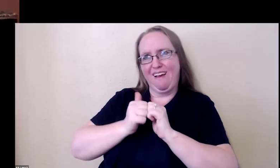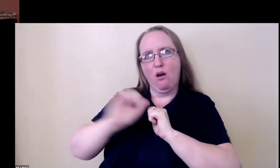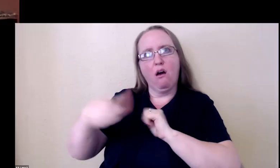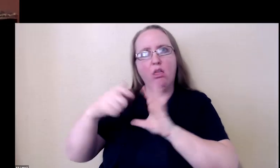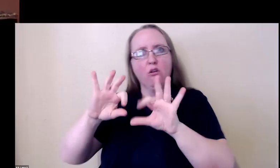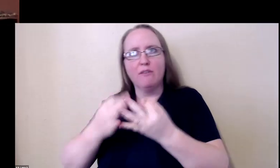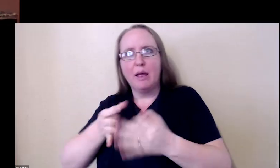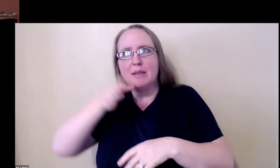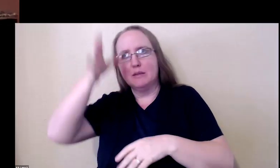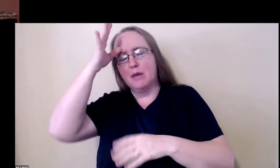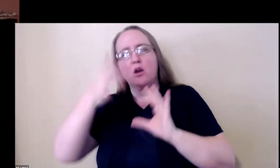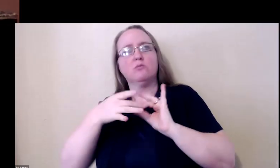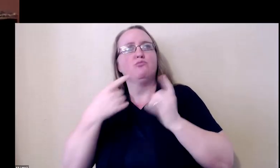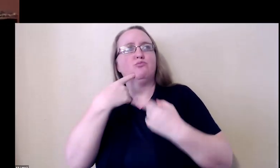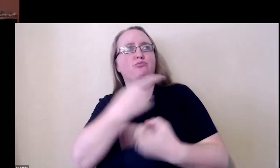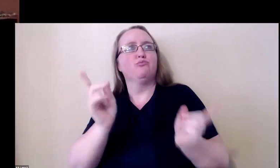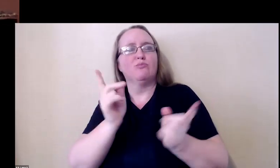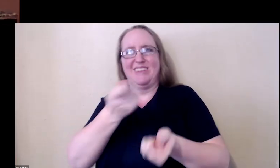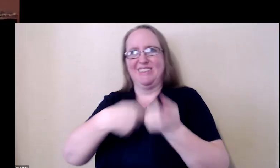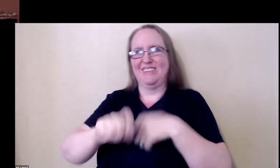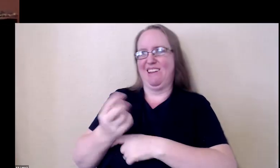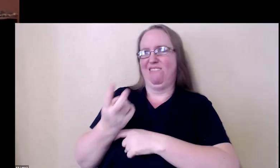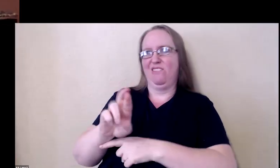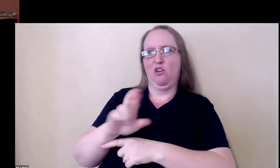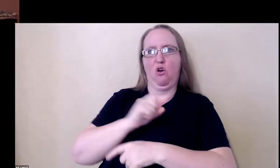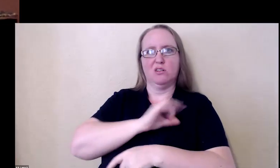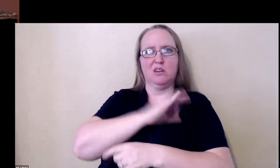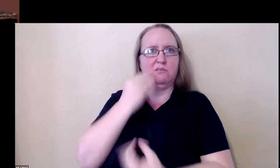parents, rather than directly from VR staff.